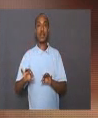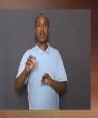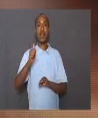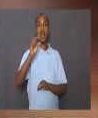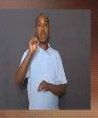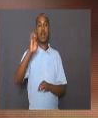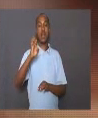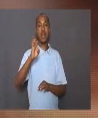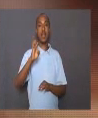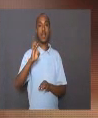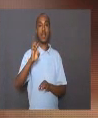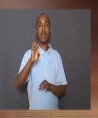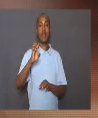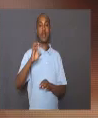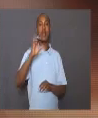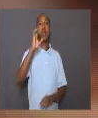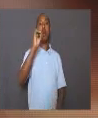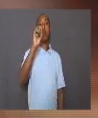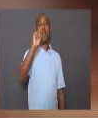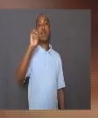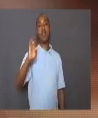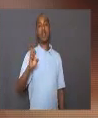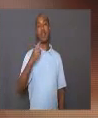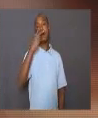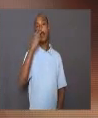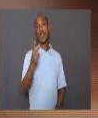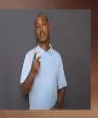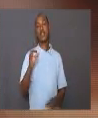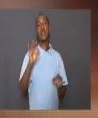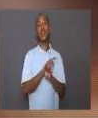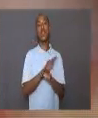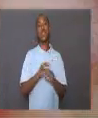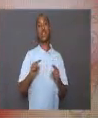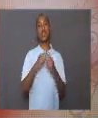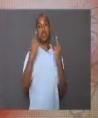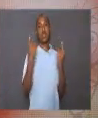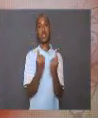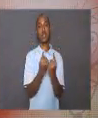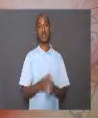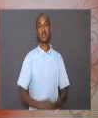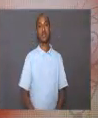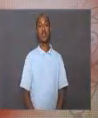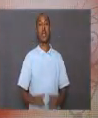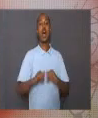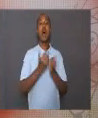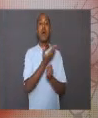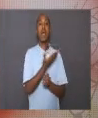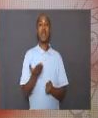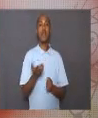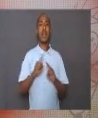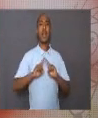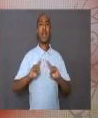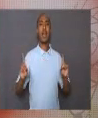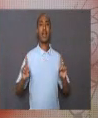the suffix -one, which indicates the functional group. However,